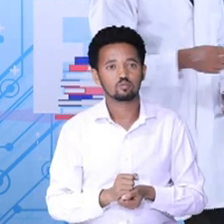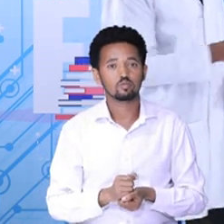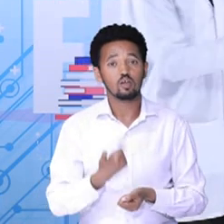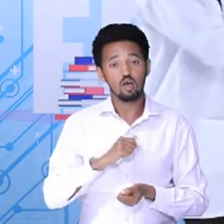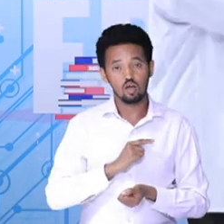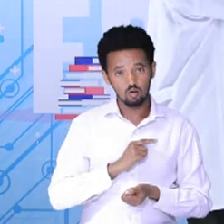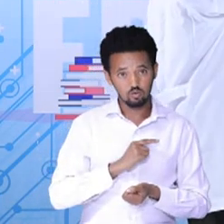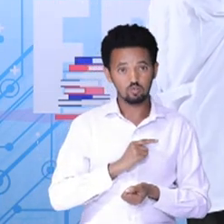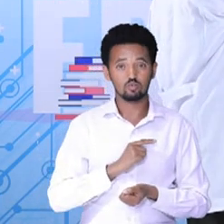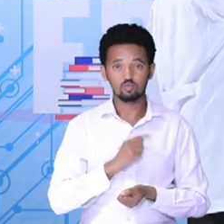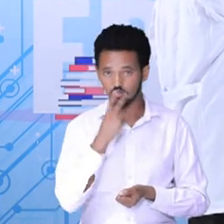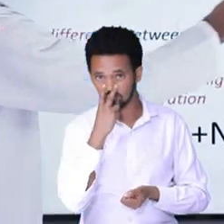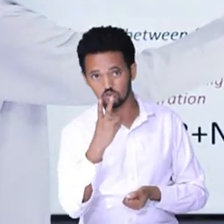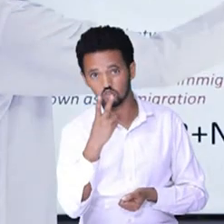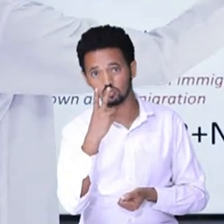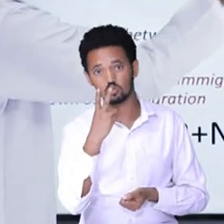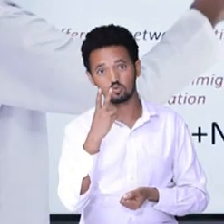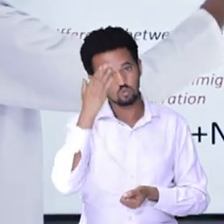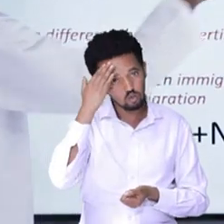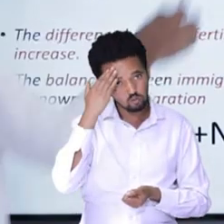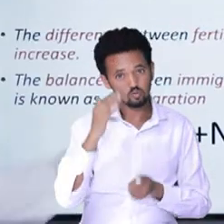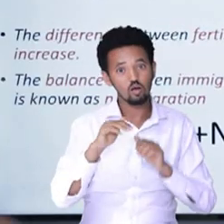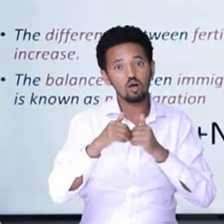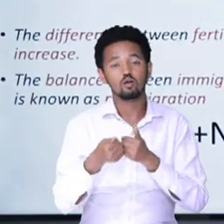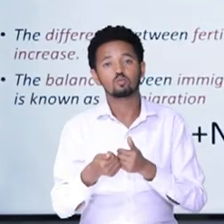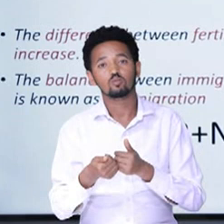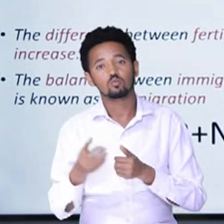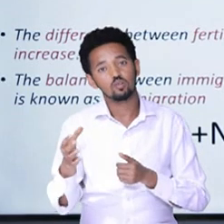Our mission is to know how population is changed.